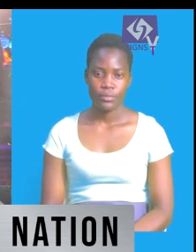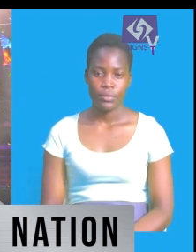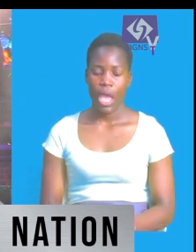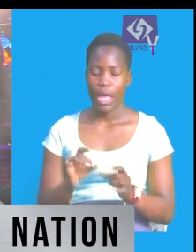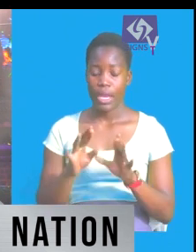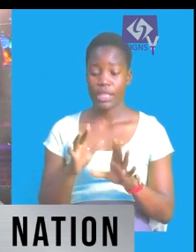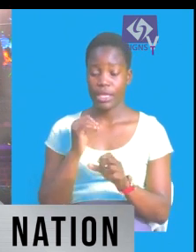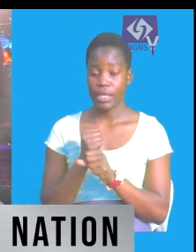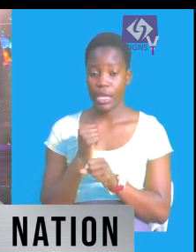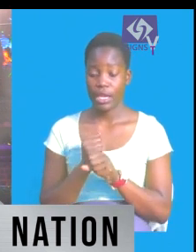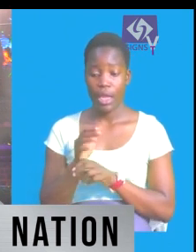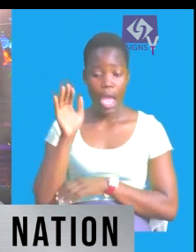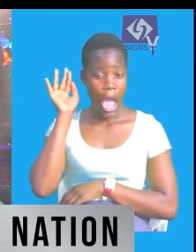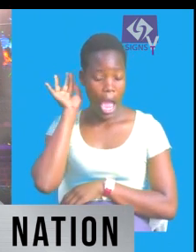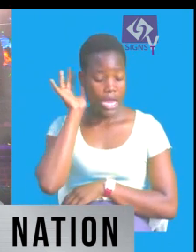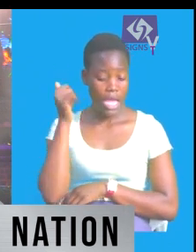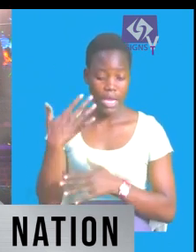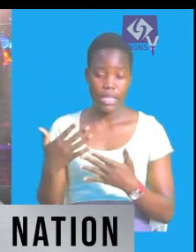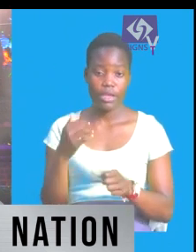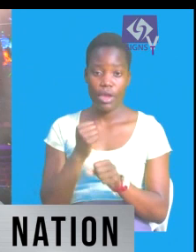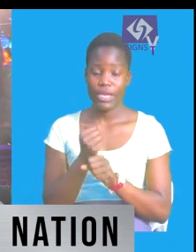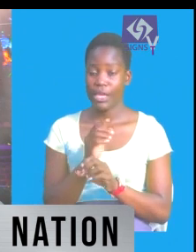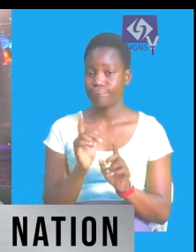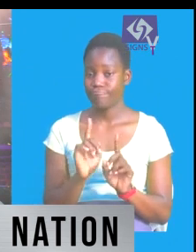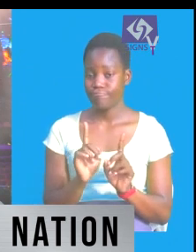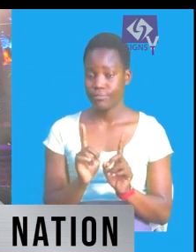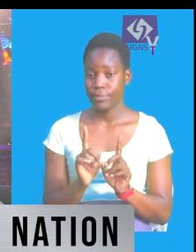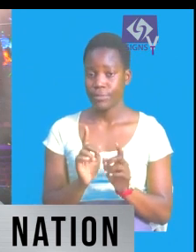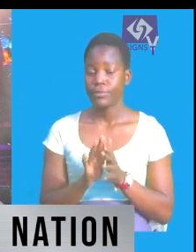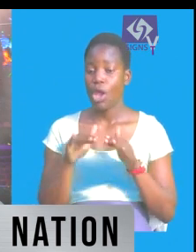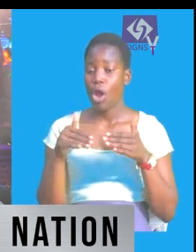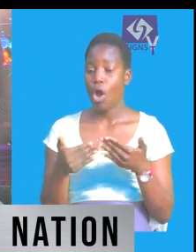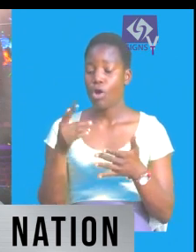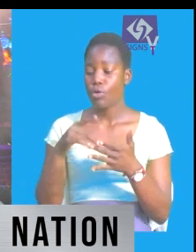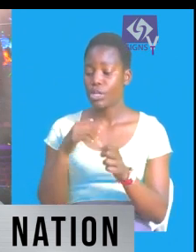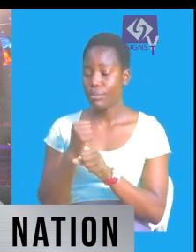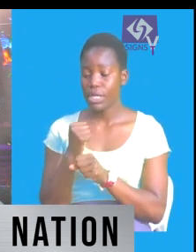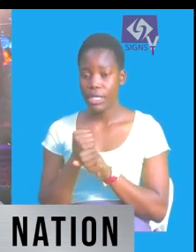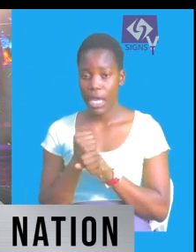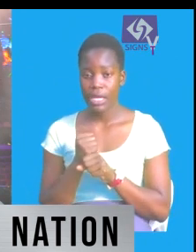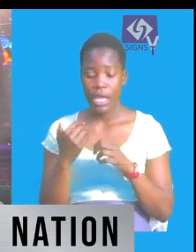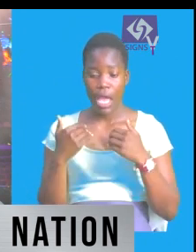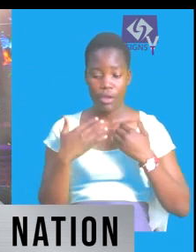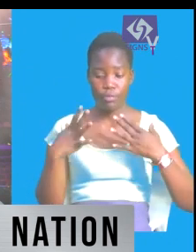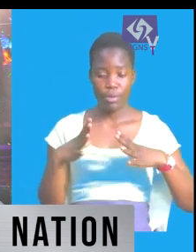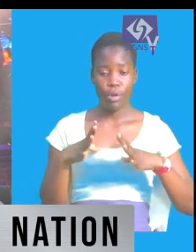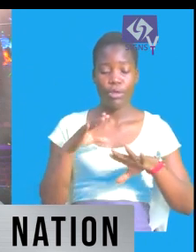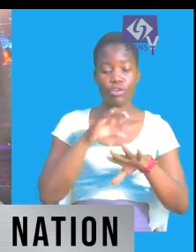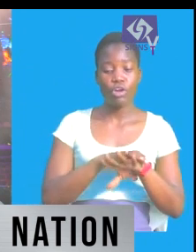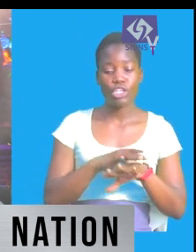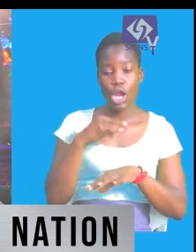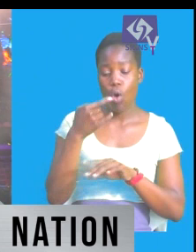was done. I've not heard anything on the news about the case or what has been done. Has the people been found? Have